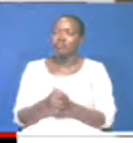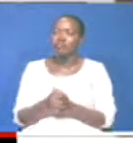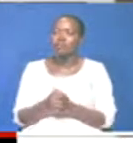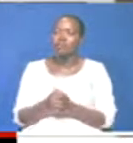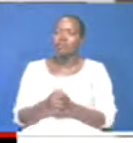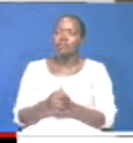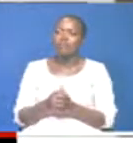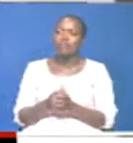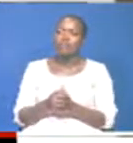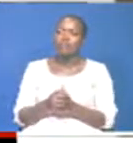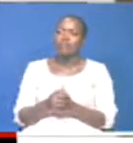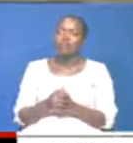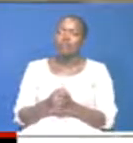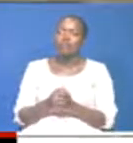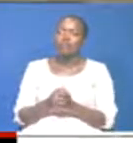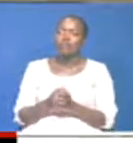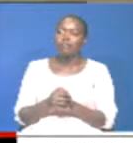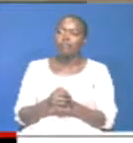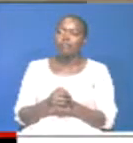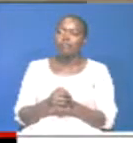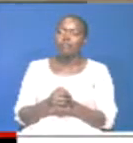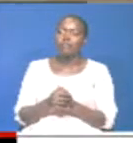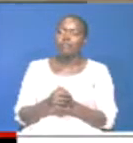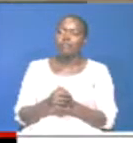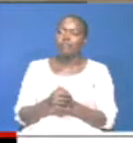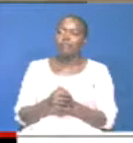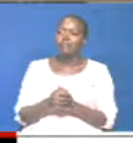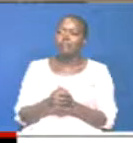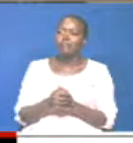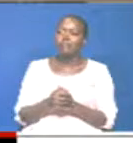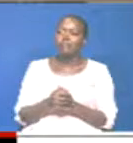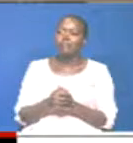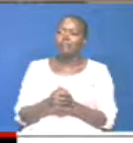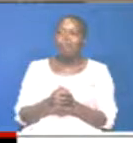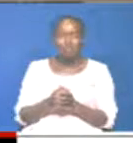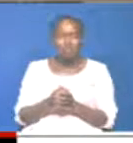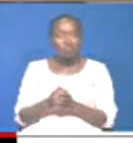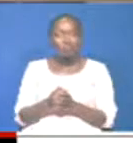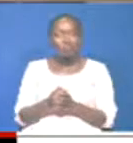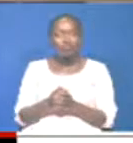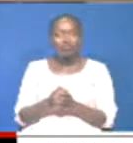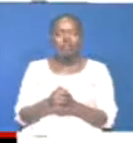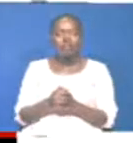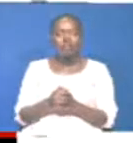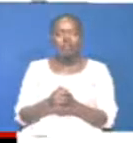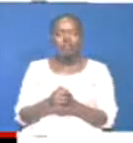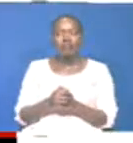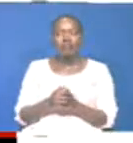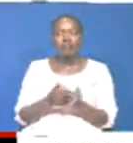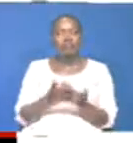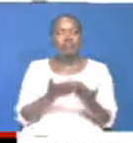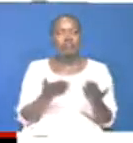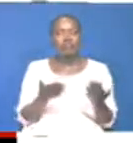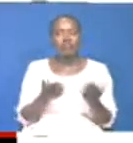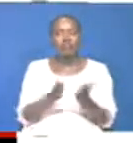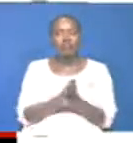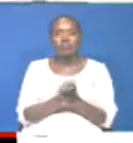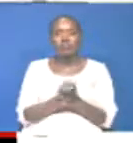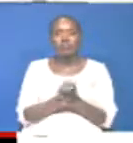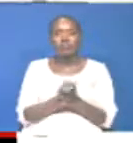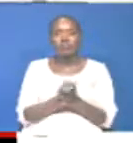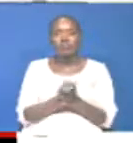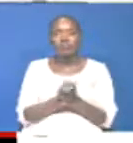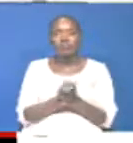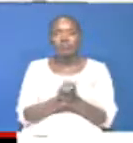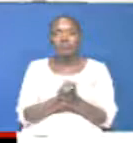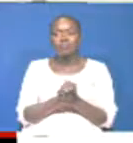habari. Well done. Thank still you. Got it, and that is the unrehearsed news. Unrehearsed news. One more thing. Have you ever been